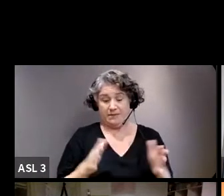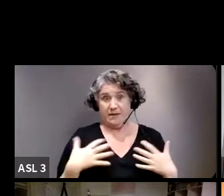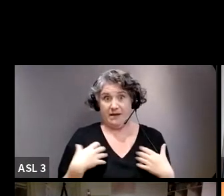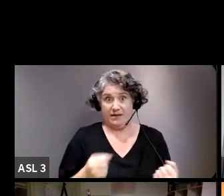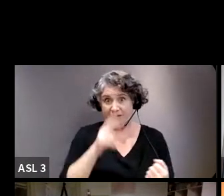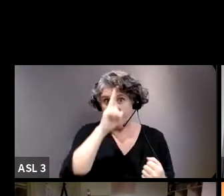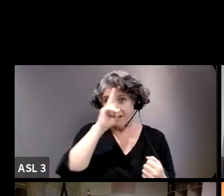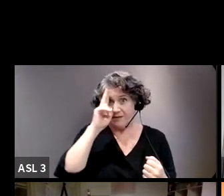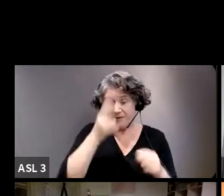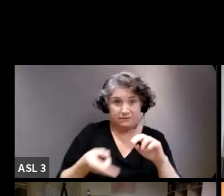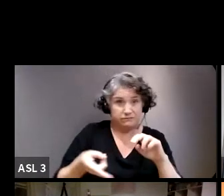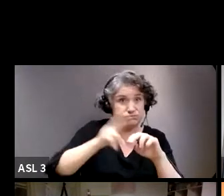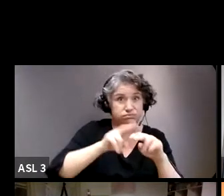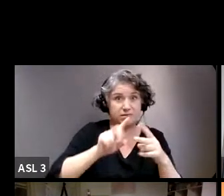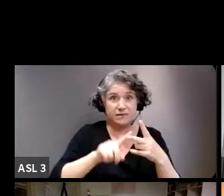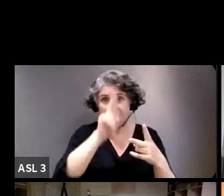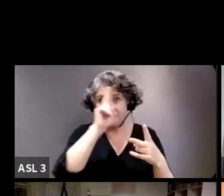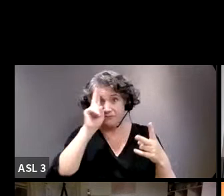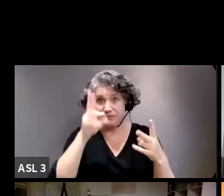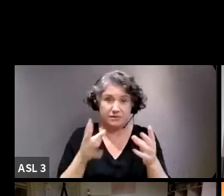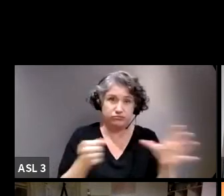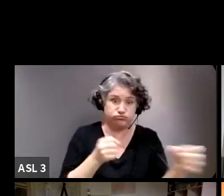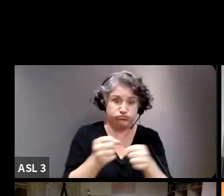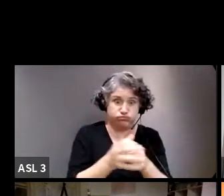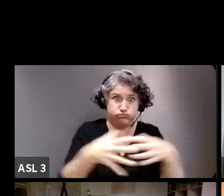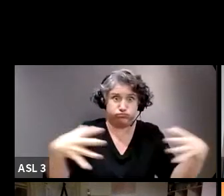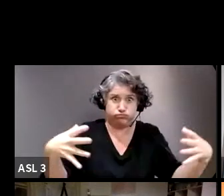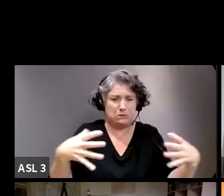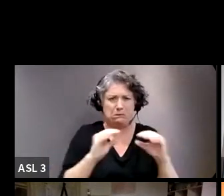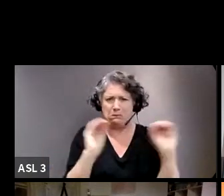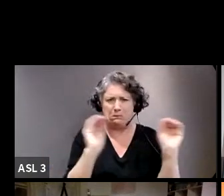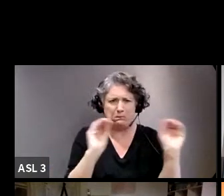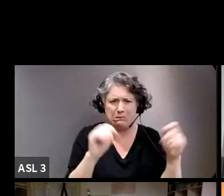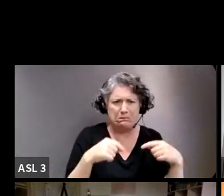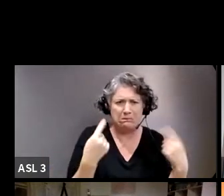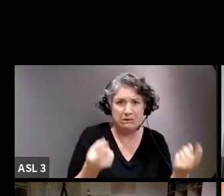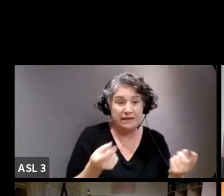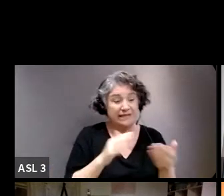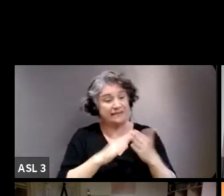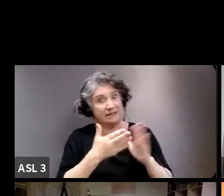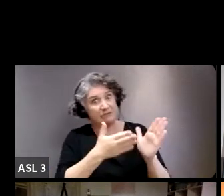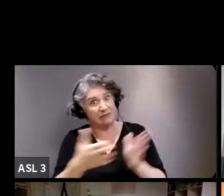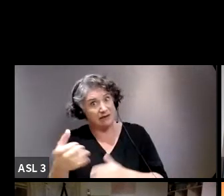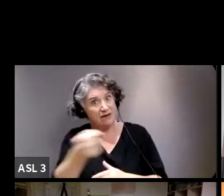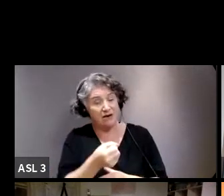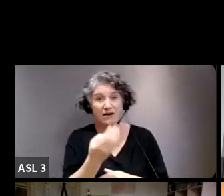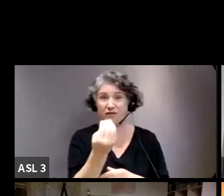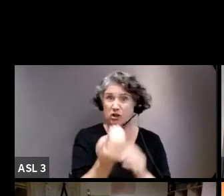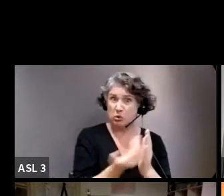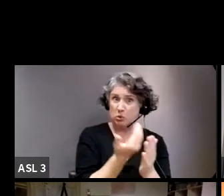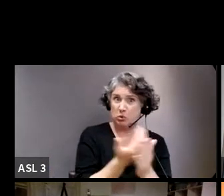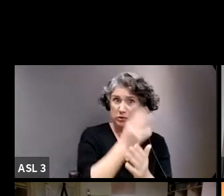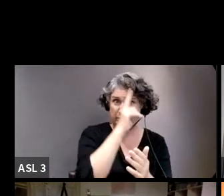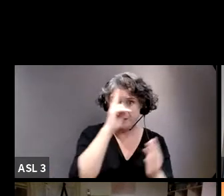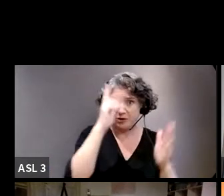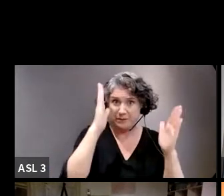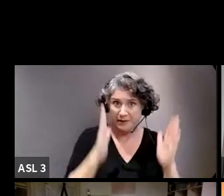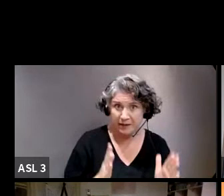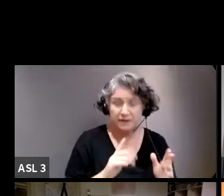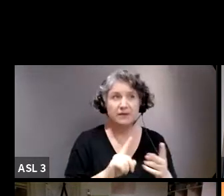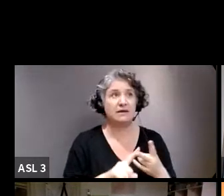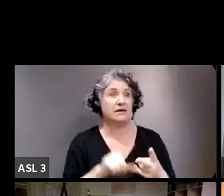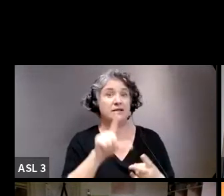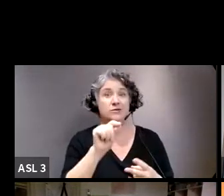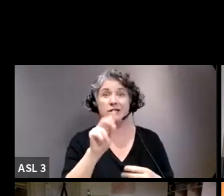ambulances and i know that the city plans to hire 14 new paramedics and buy 12 new ambulances for 2022